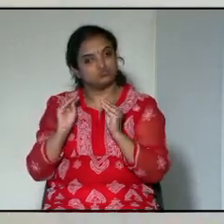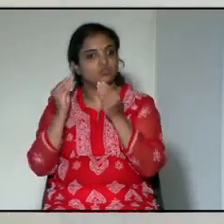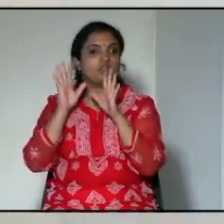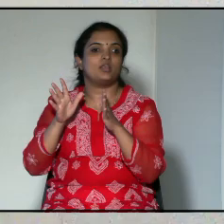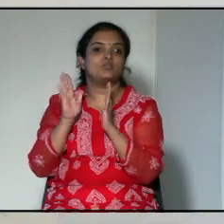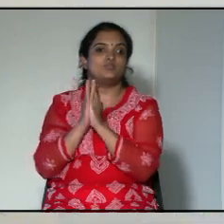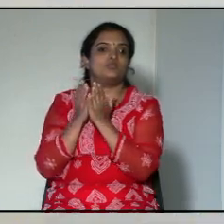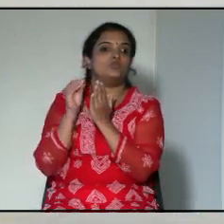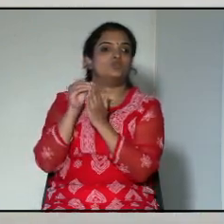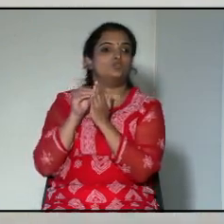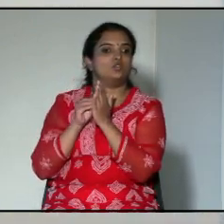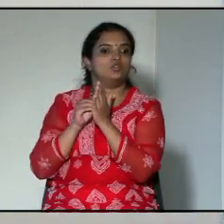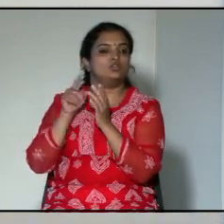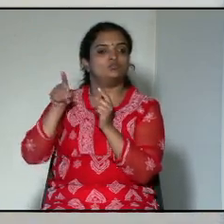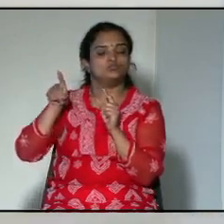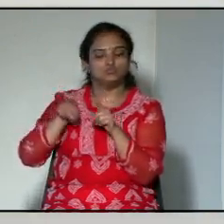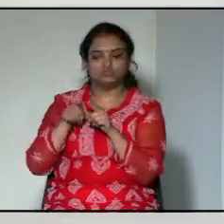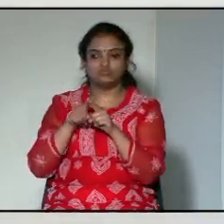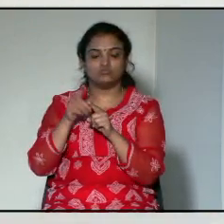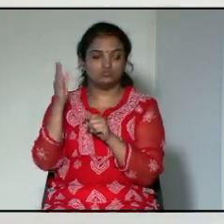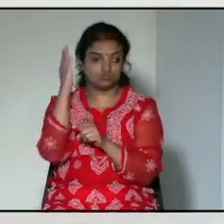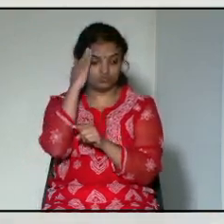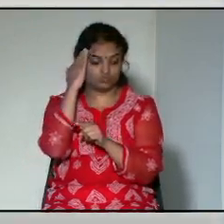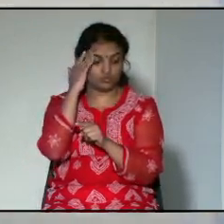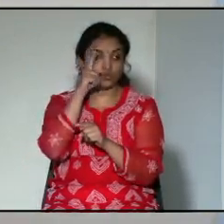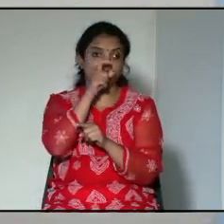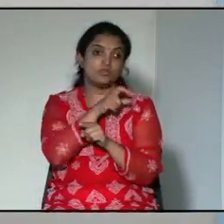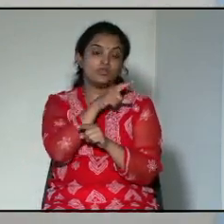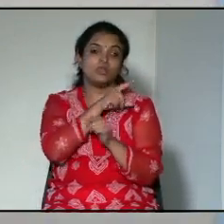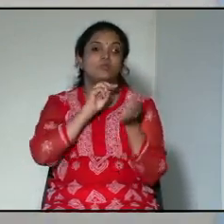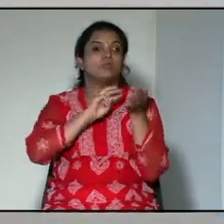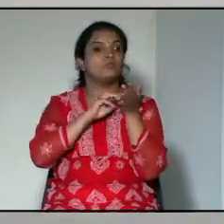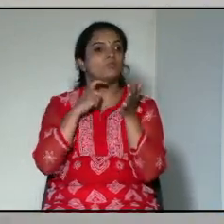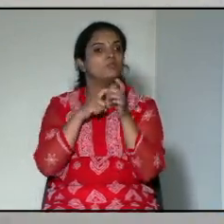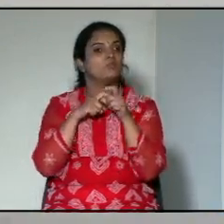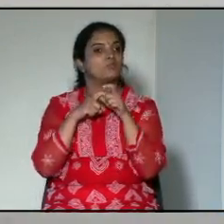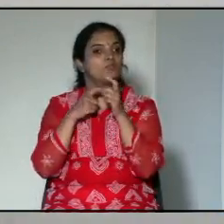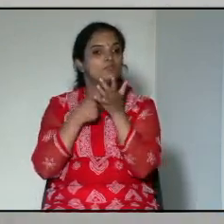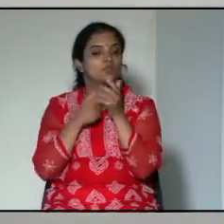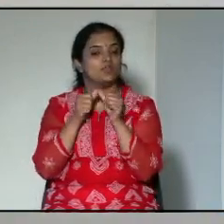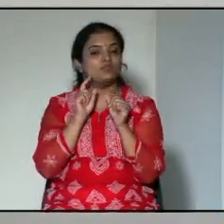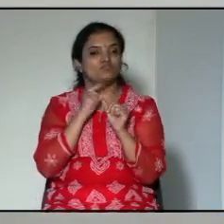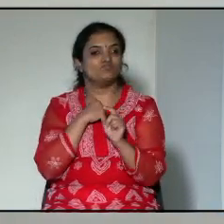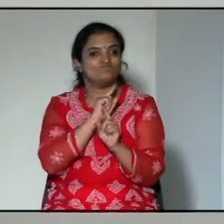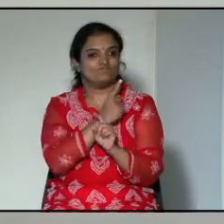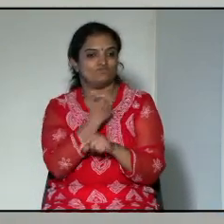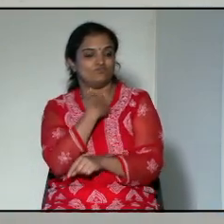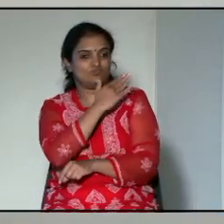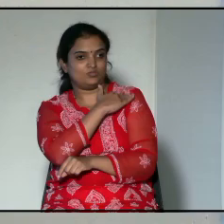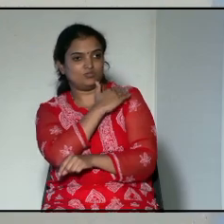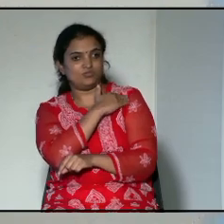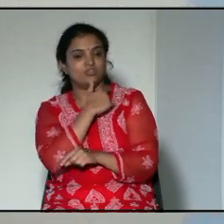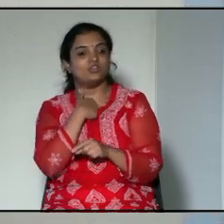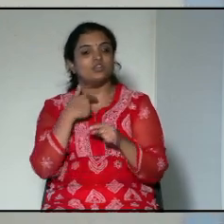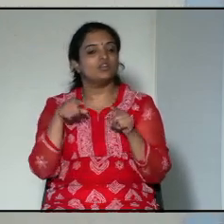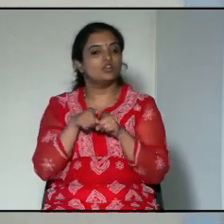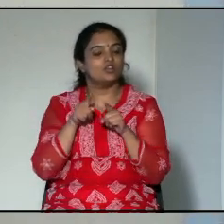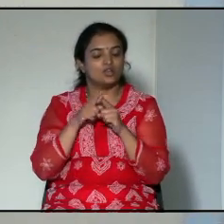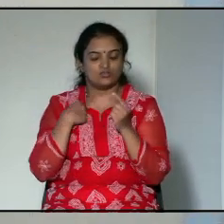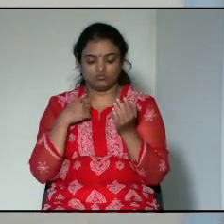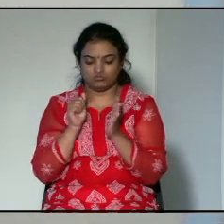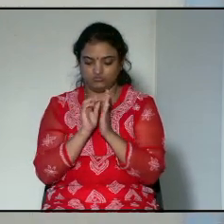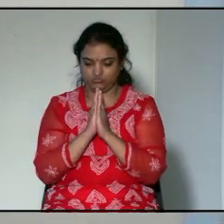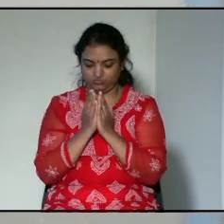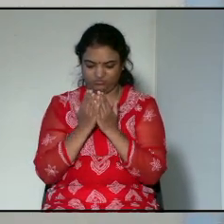knew her personally, and first contacted me about doing a book on her.